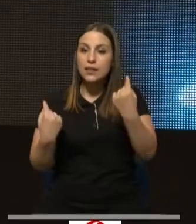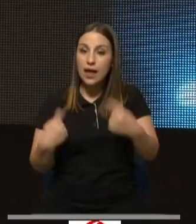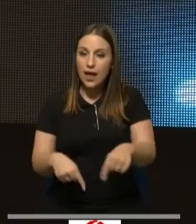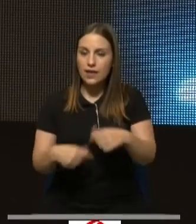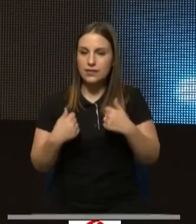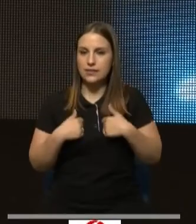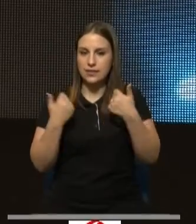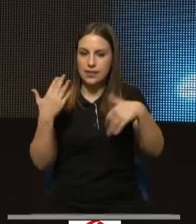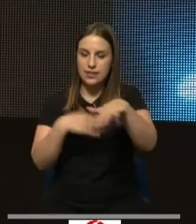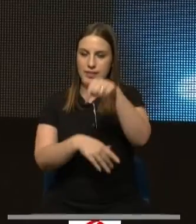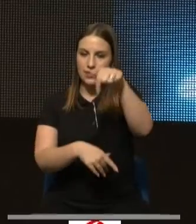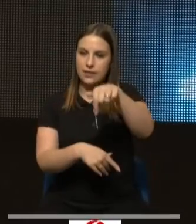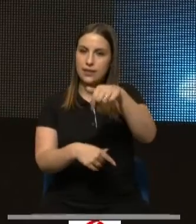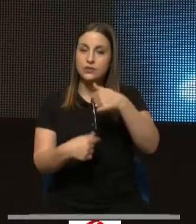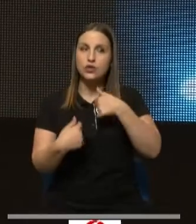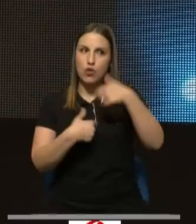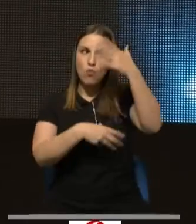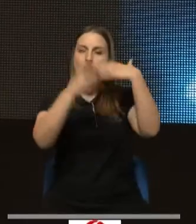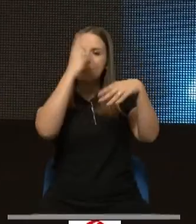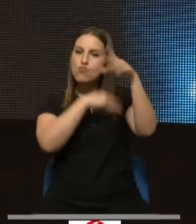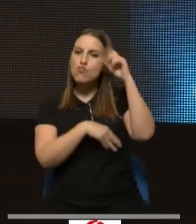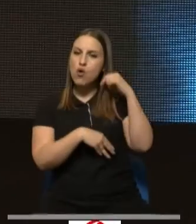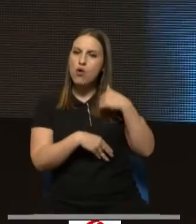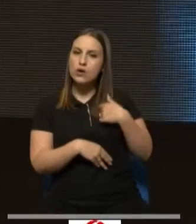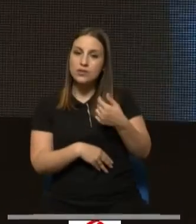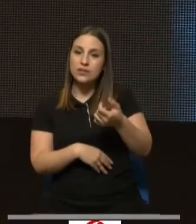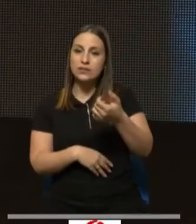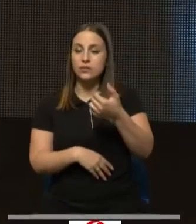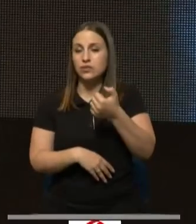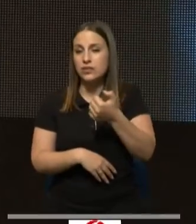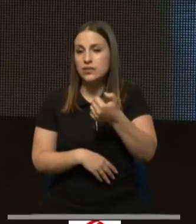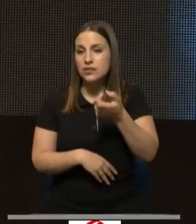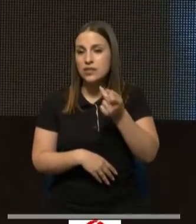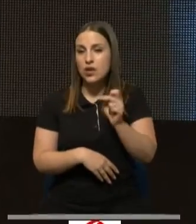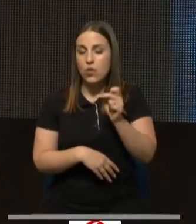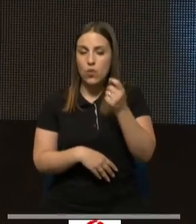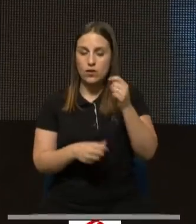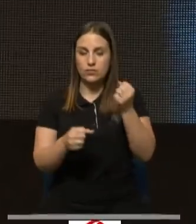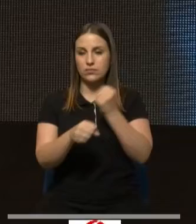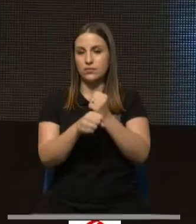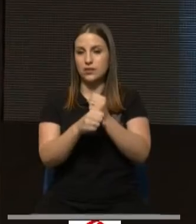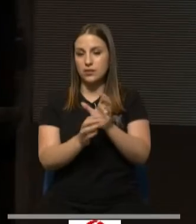cities. And that is what I've learned maybe in